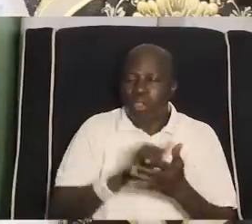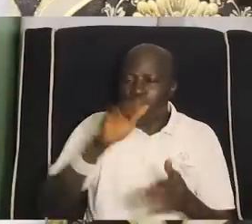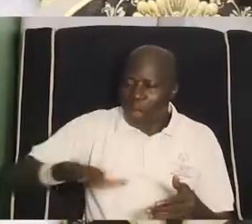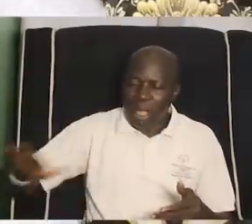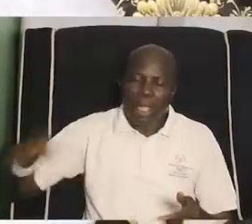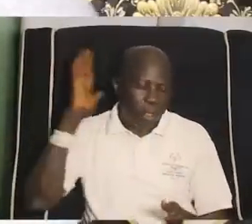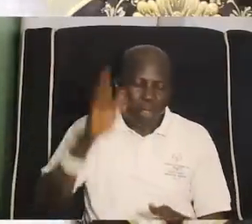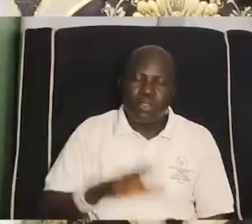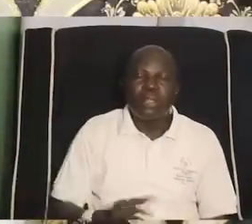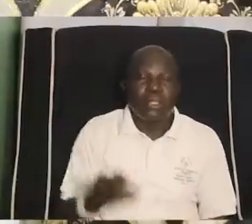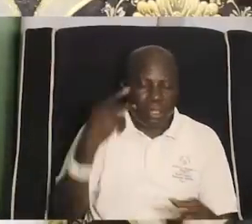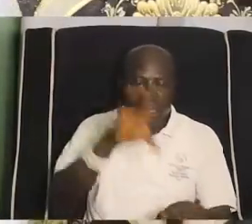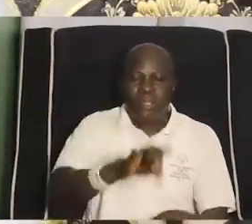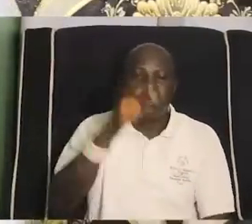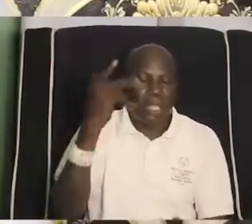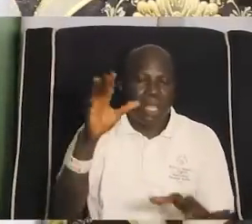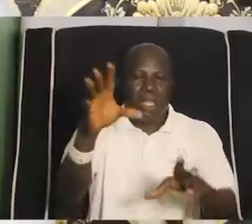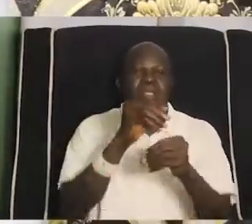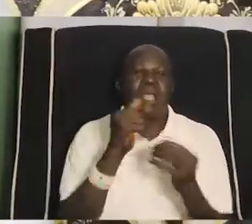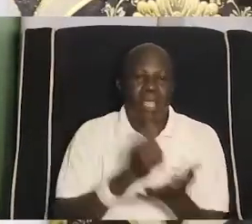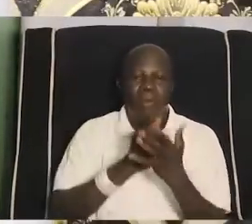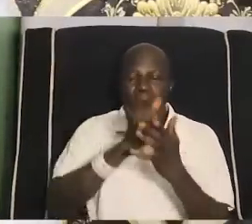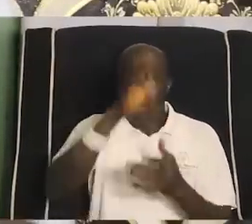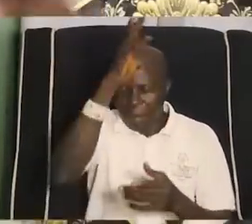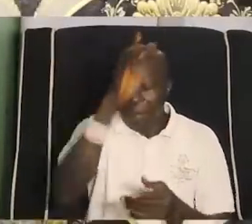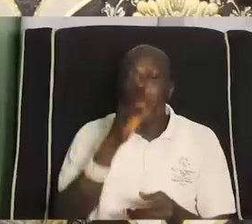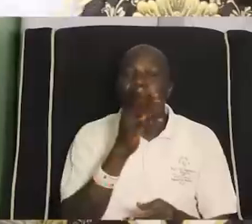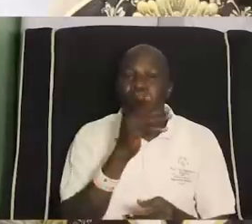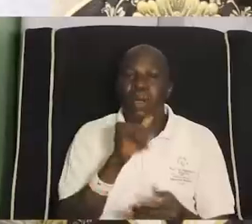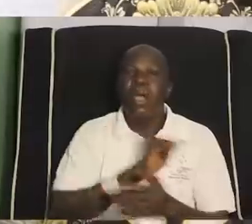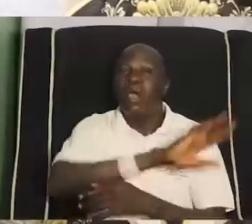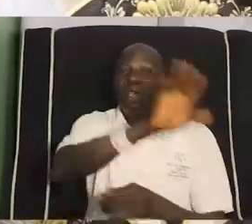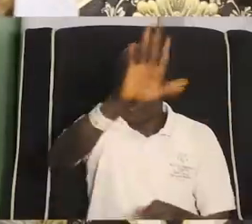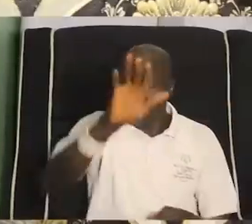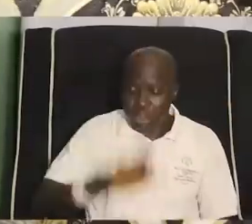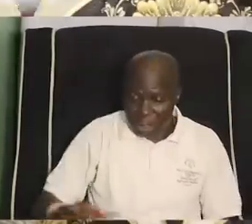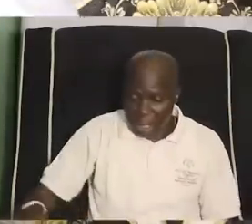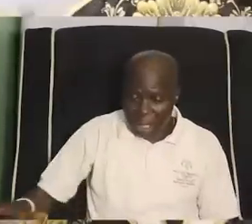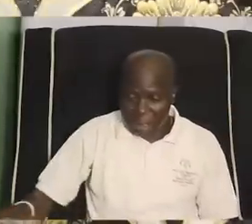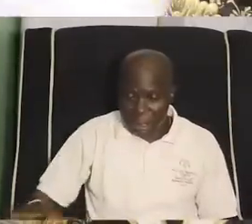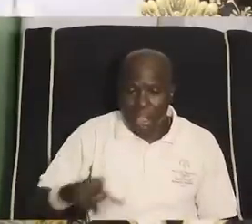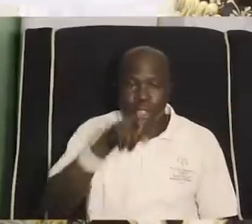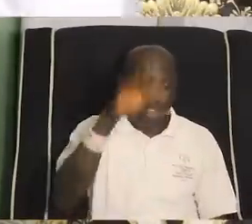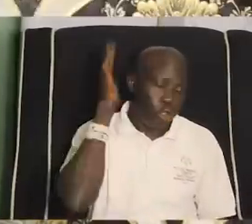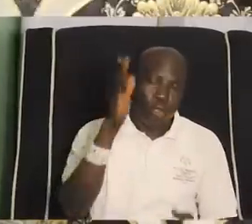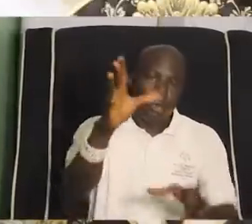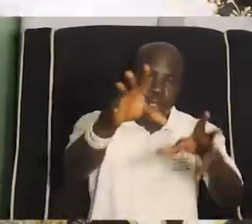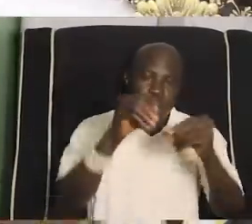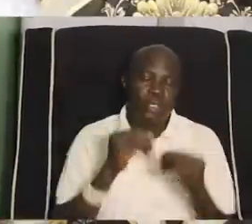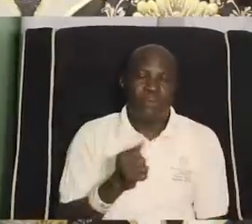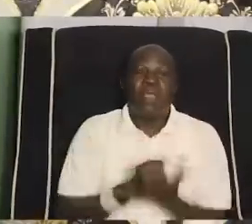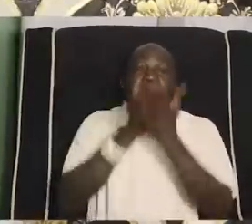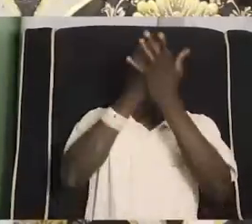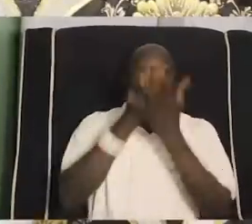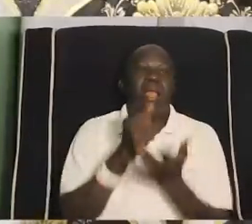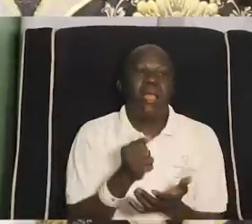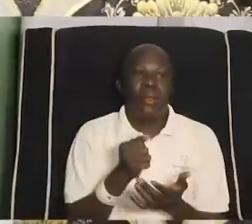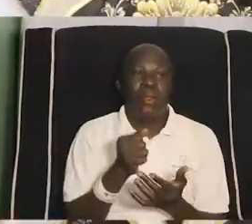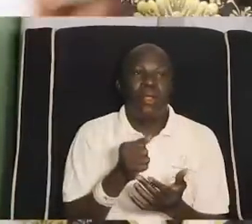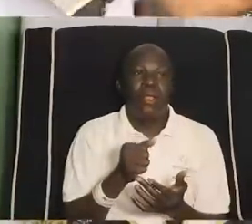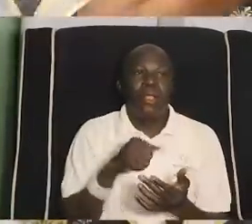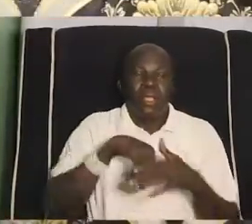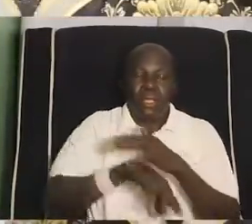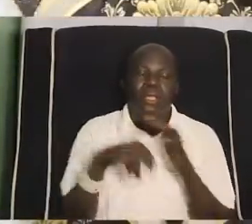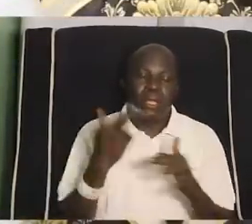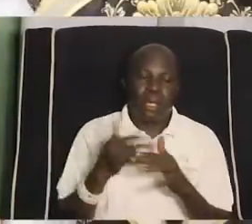lọ́wọ́. Mami, daddy, ọmọ yẹn, ó máa rí ràn lọ́wọ́. Ó kasa